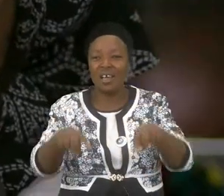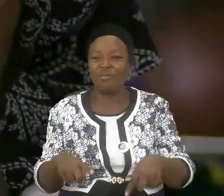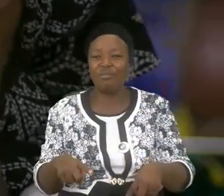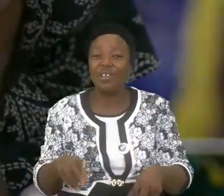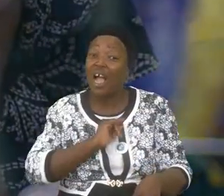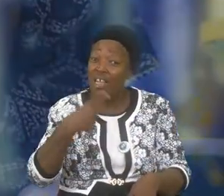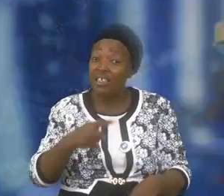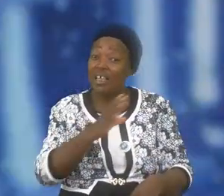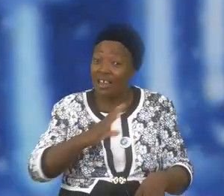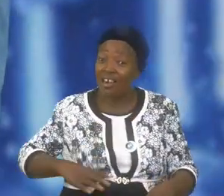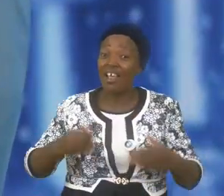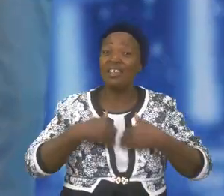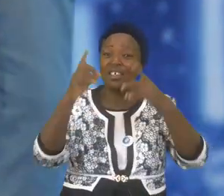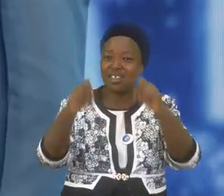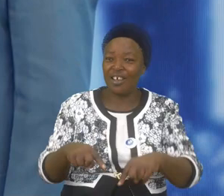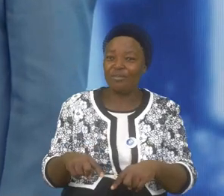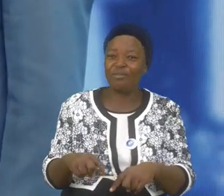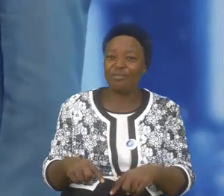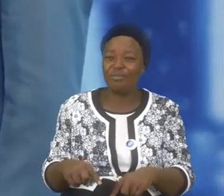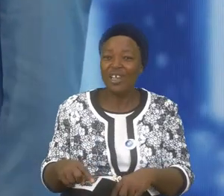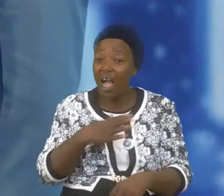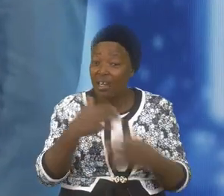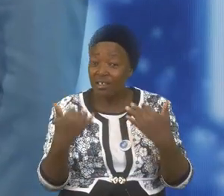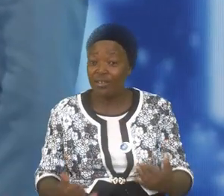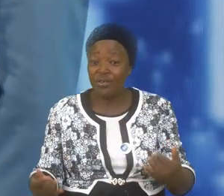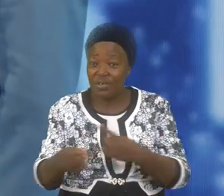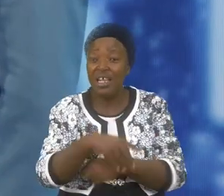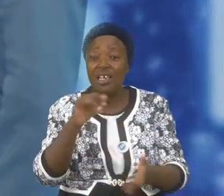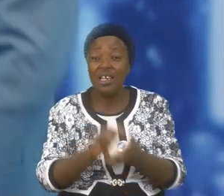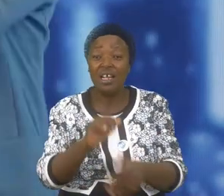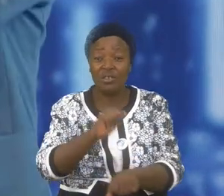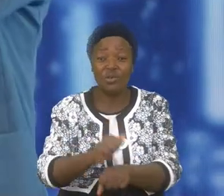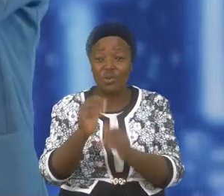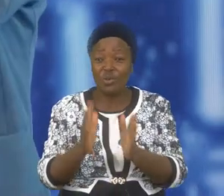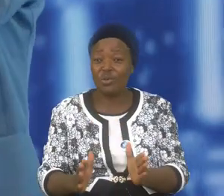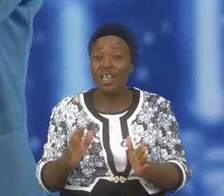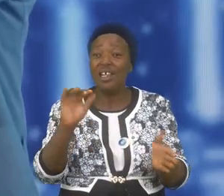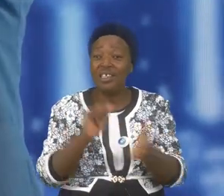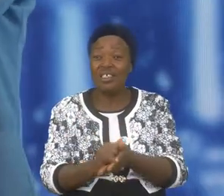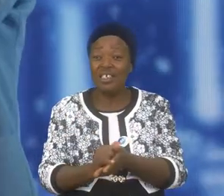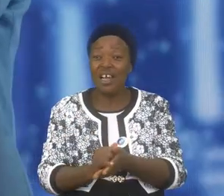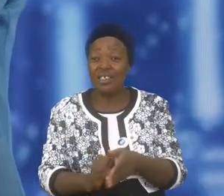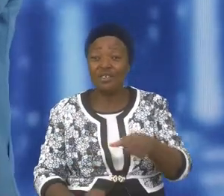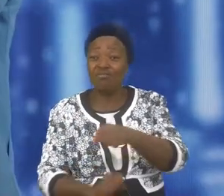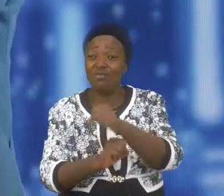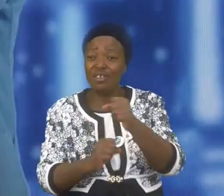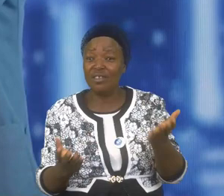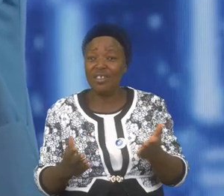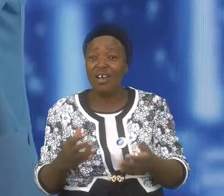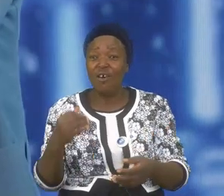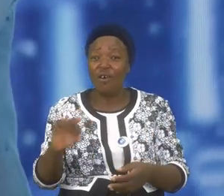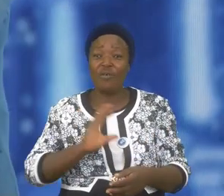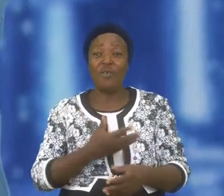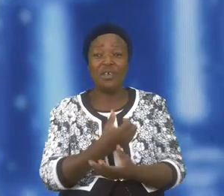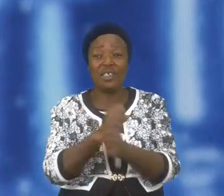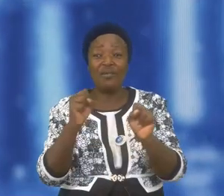that stone, that cornerstone of our salvation, he'll take you out of the kingdom of